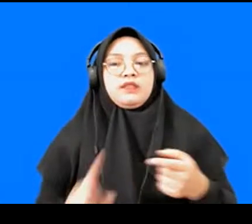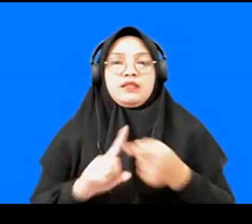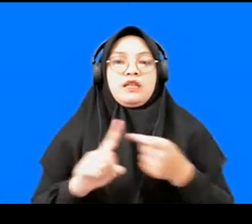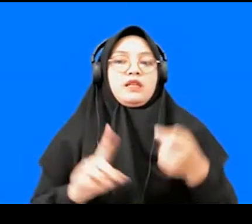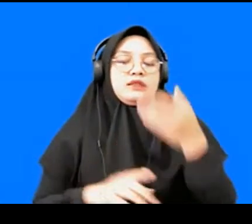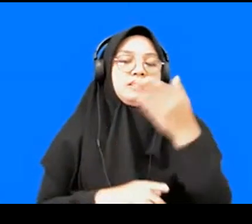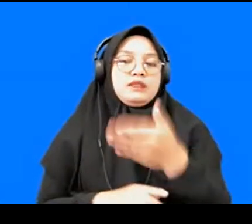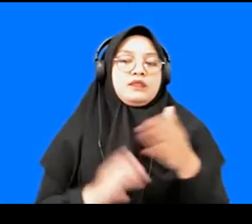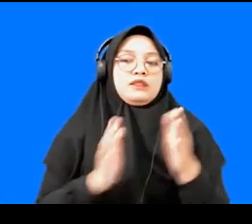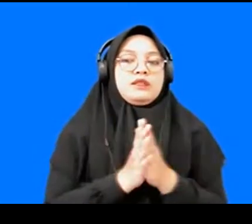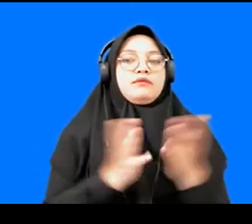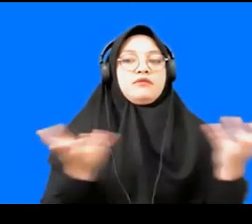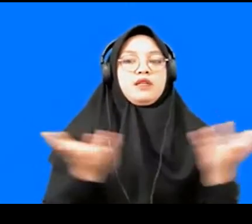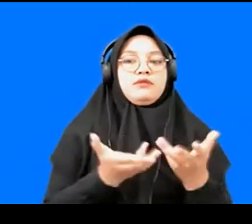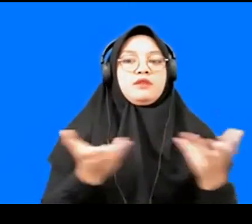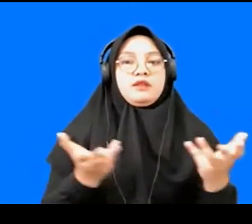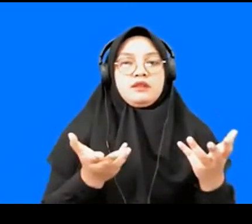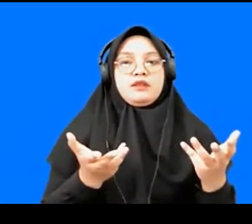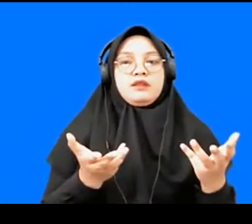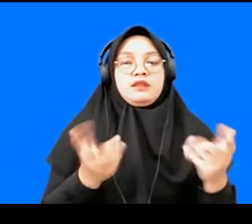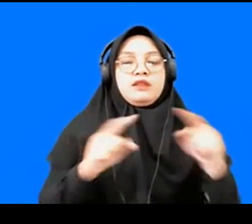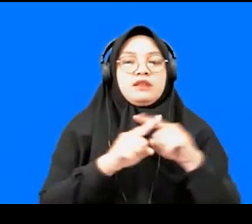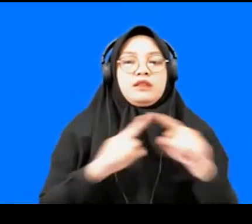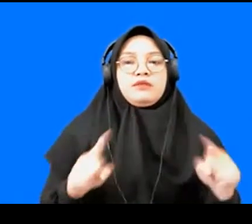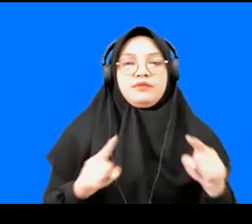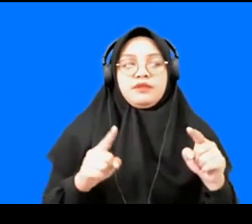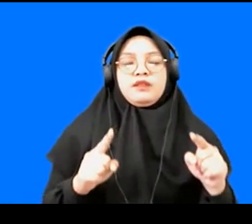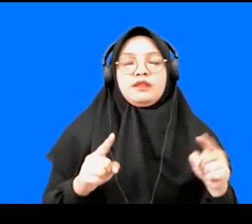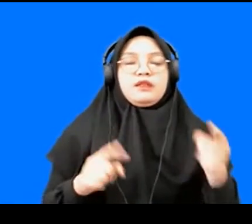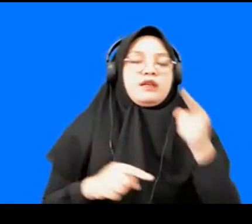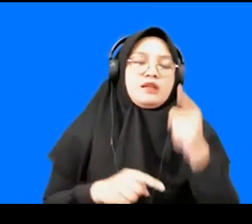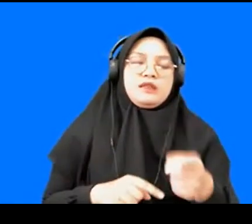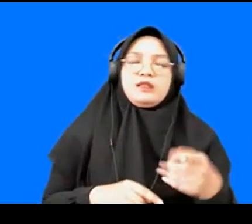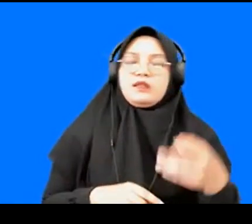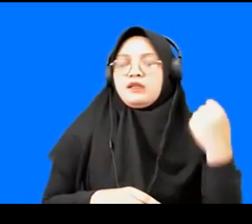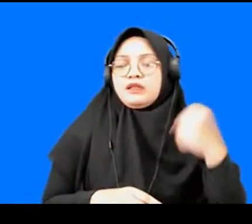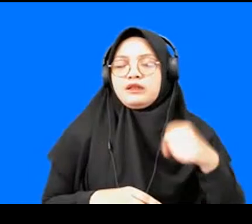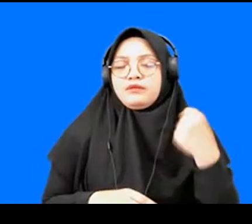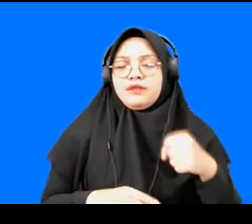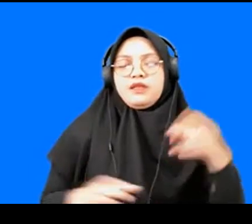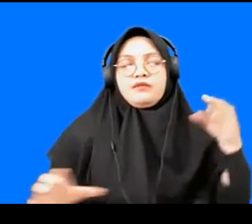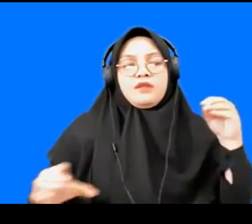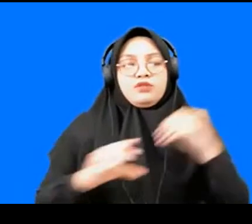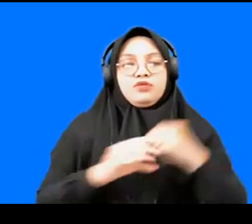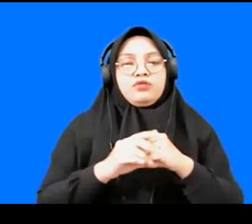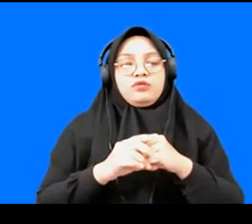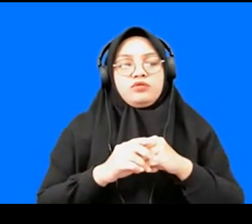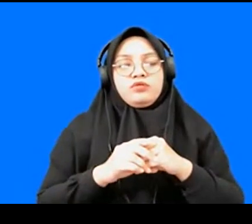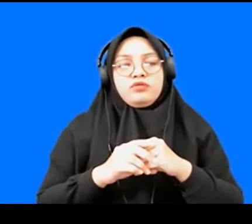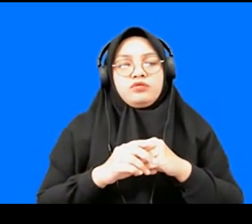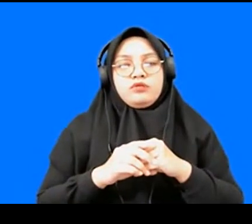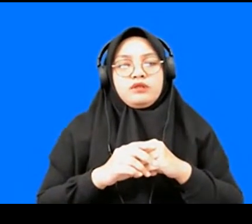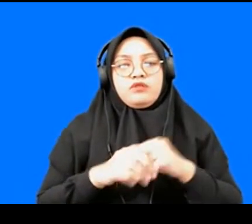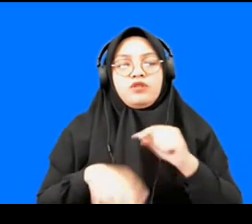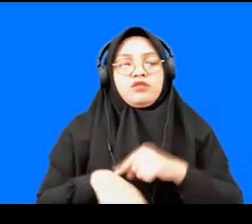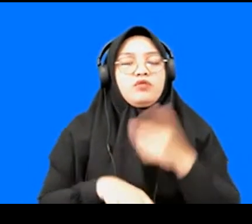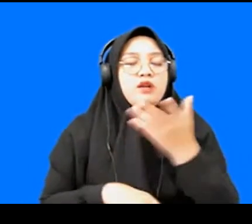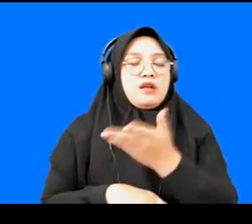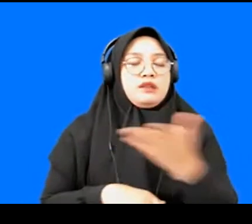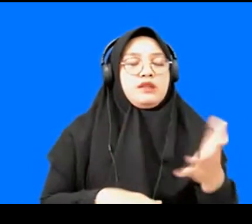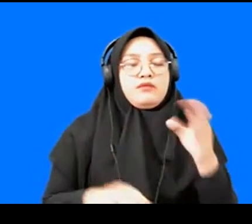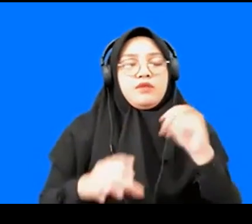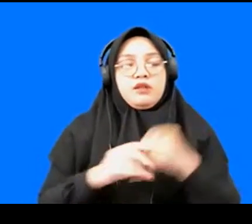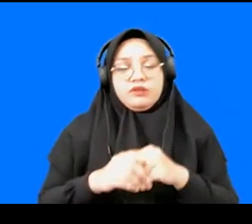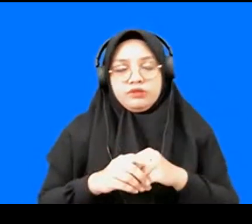you will not put in more buses on the routes where women are going to garment factories, where women are going to different kinds of